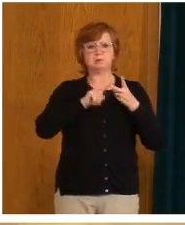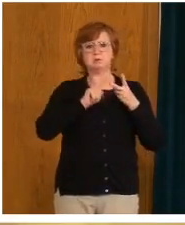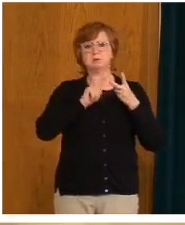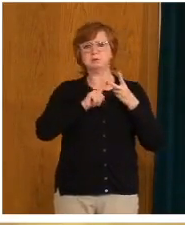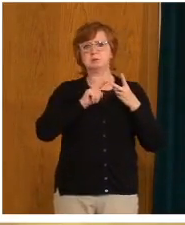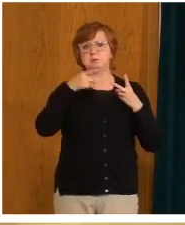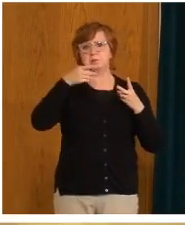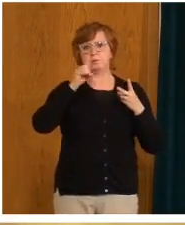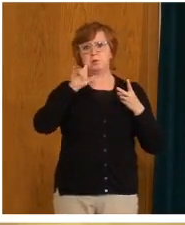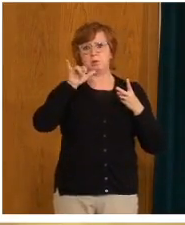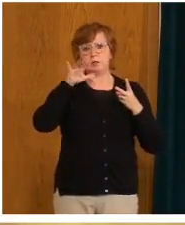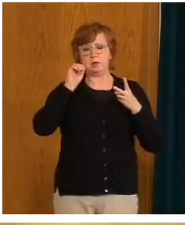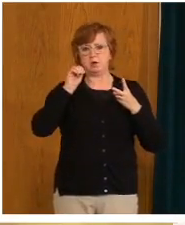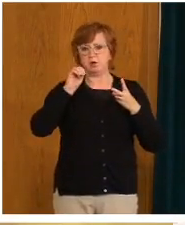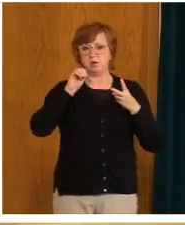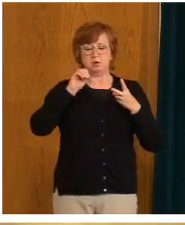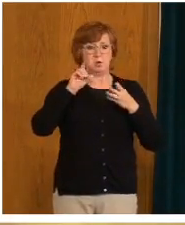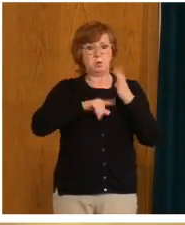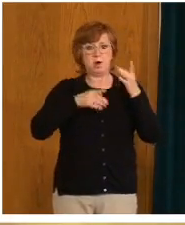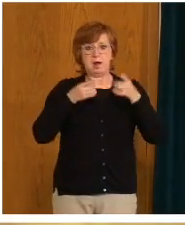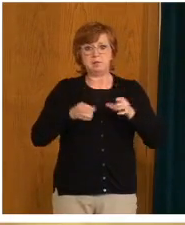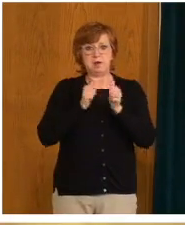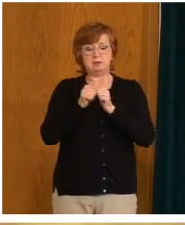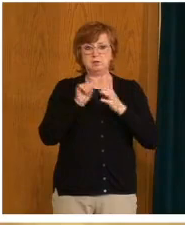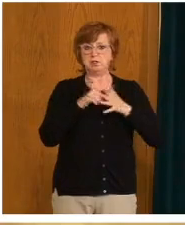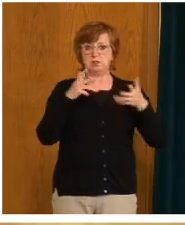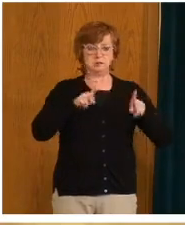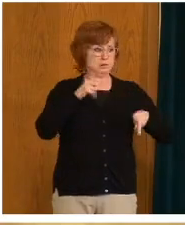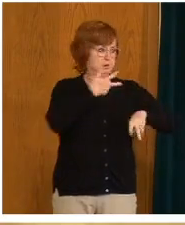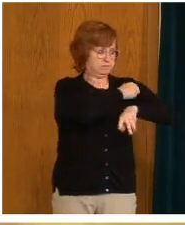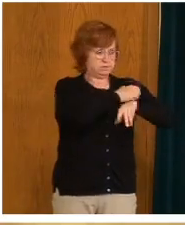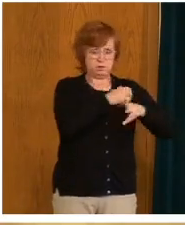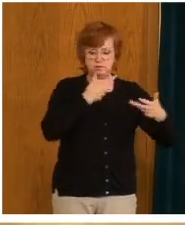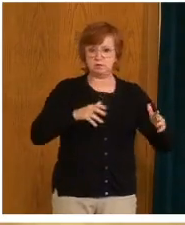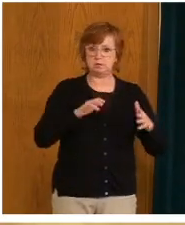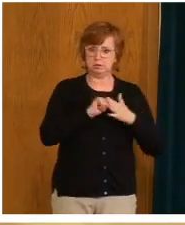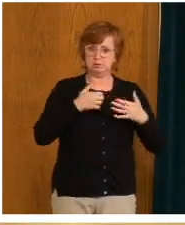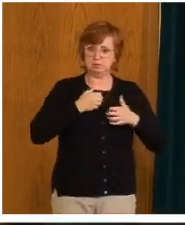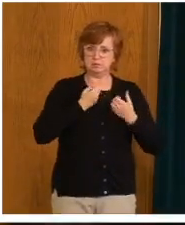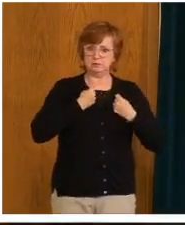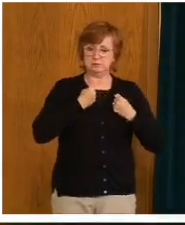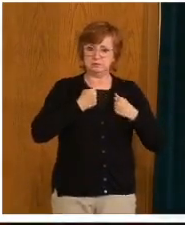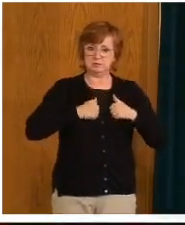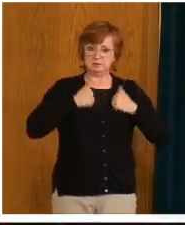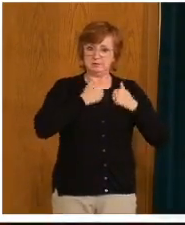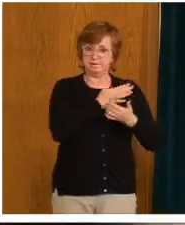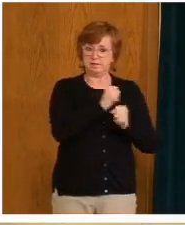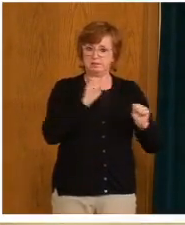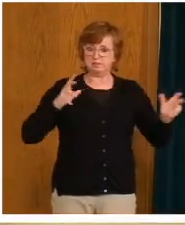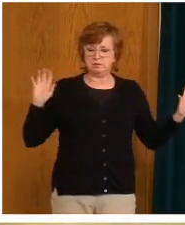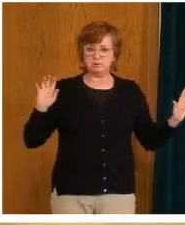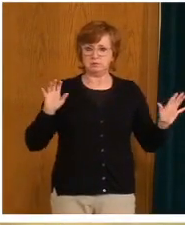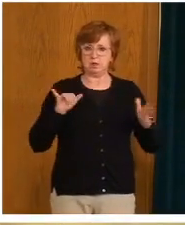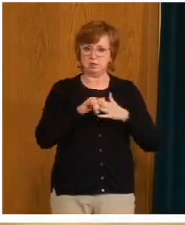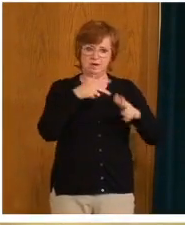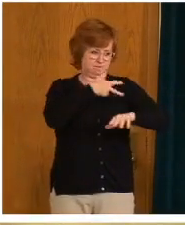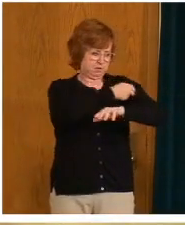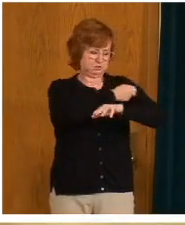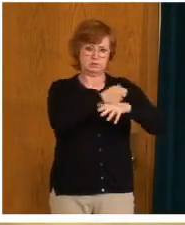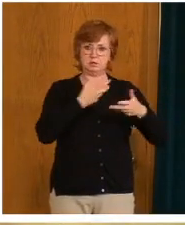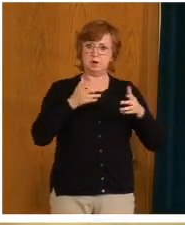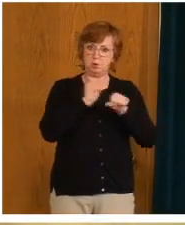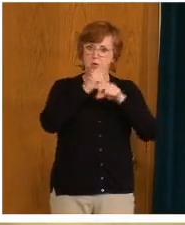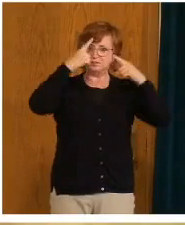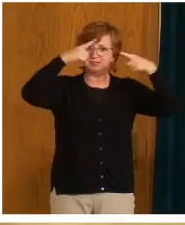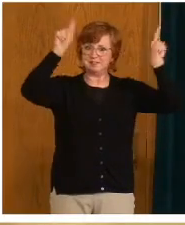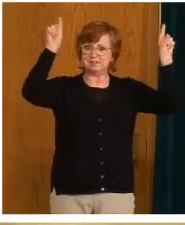so long as enough of us go out and receive them. So if you truly want all of the restrictions removed and all of your